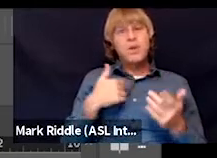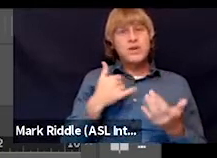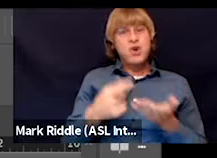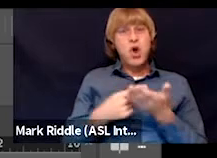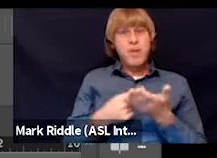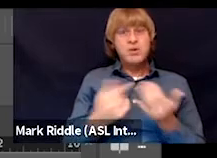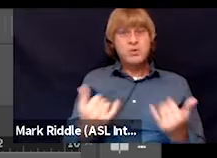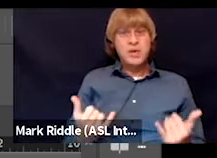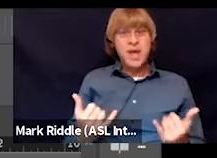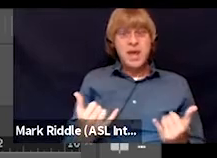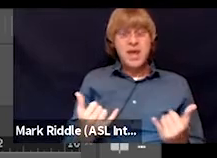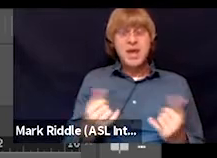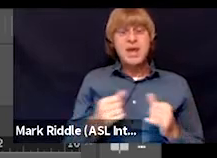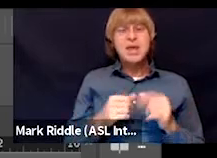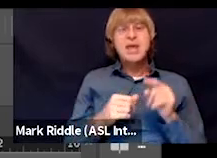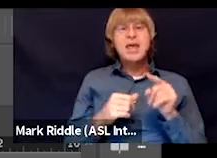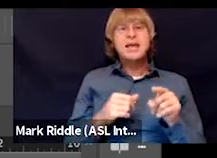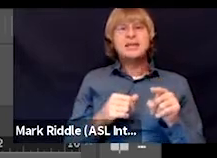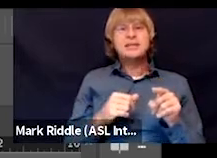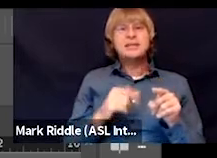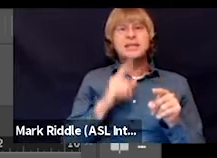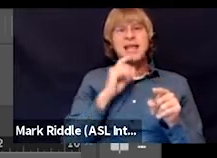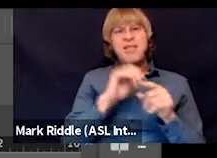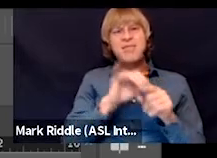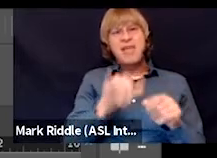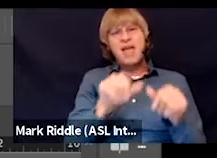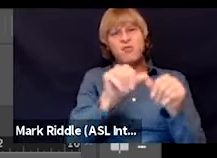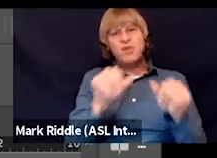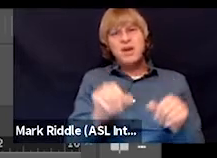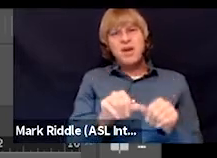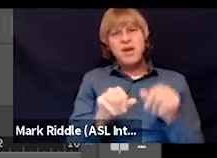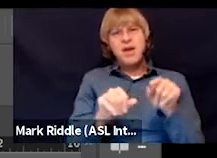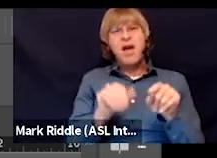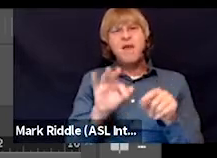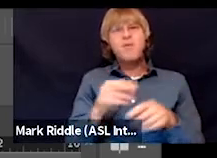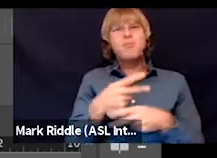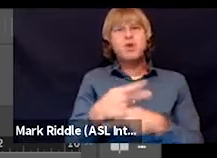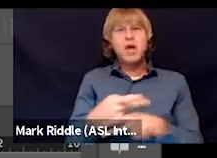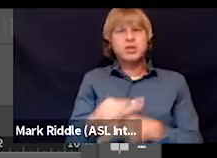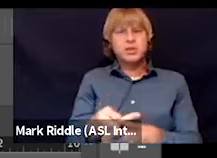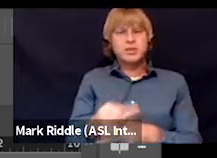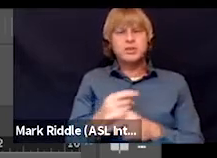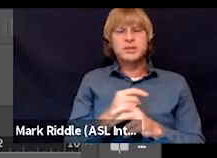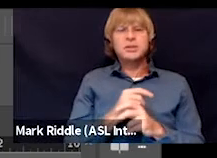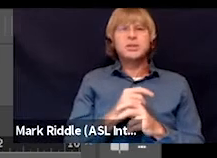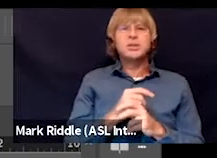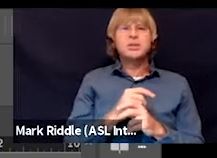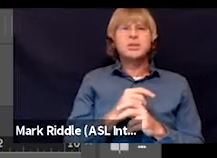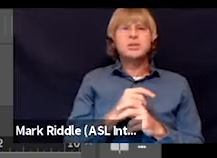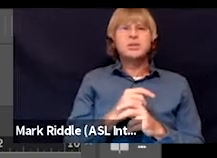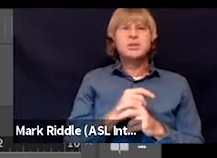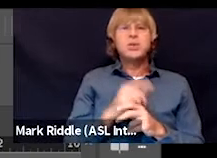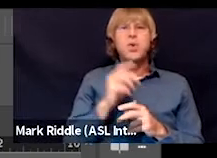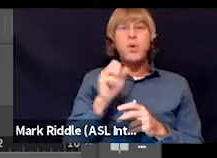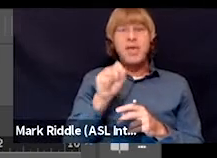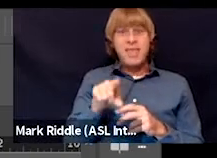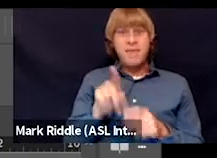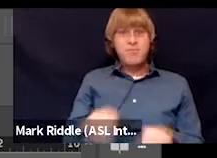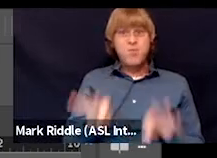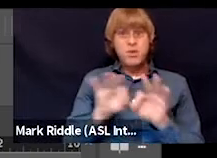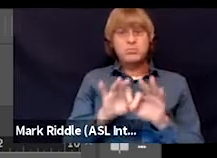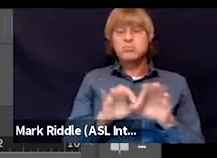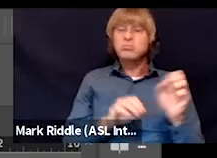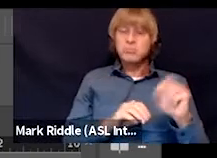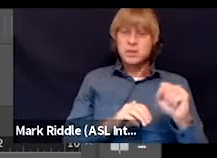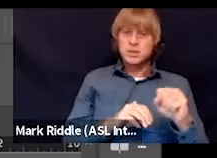about today is really in this arena of production. So is that important? Actually,